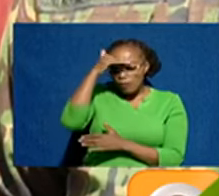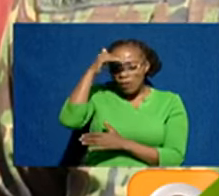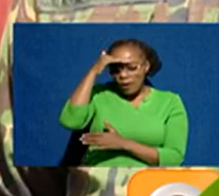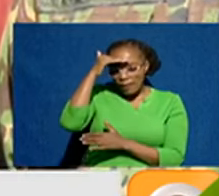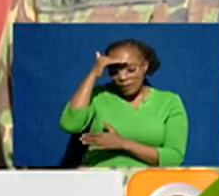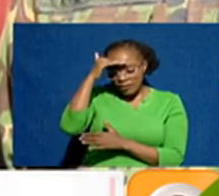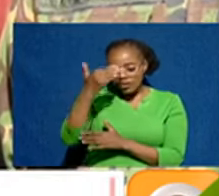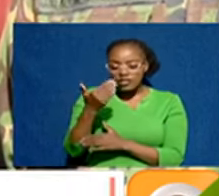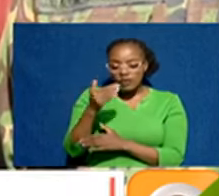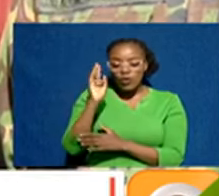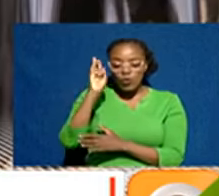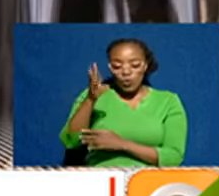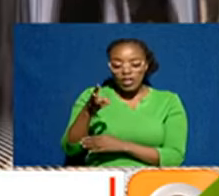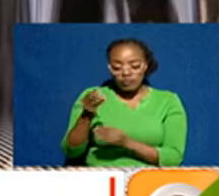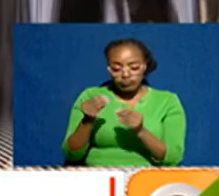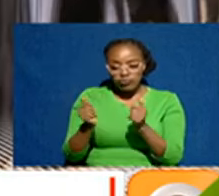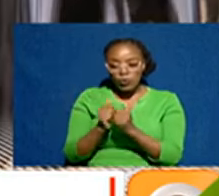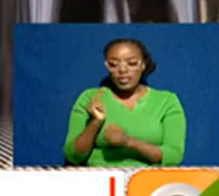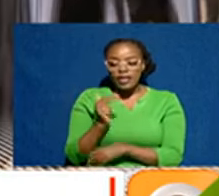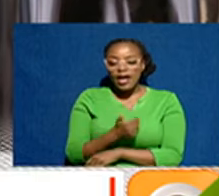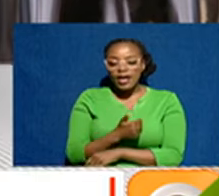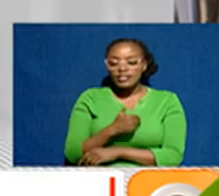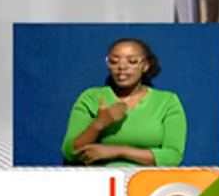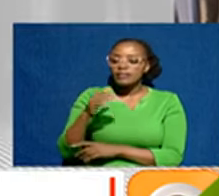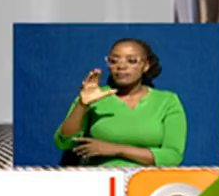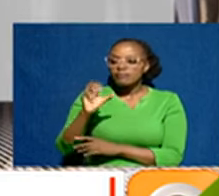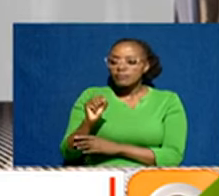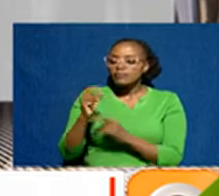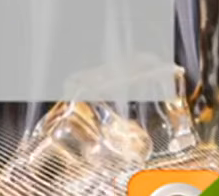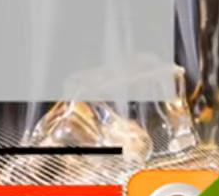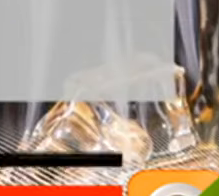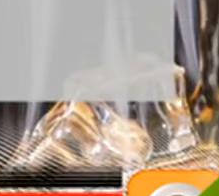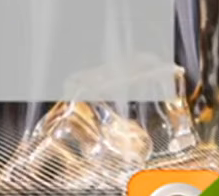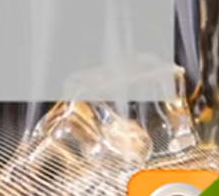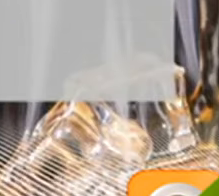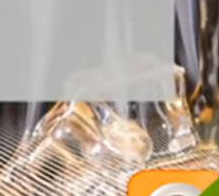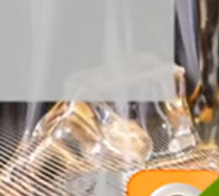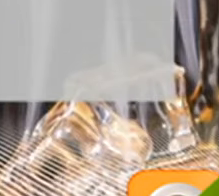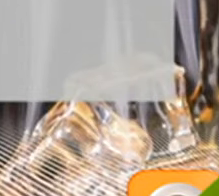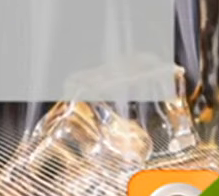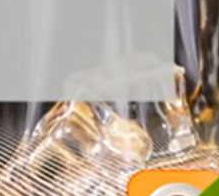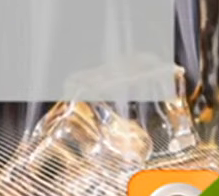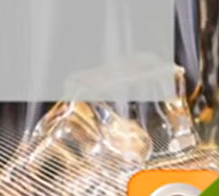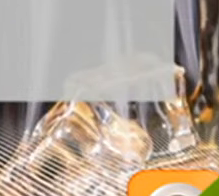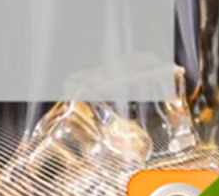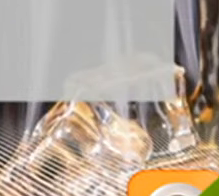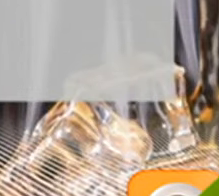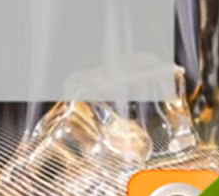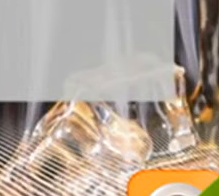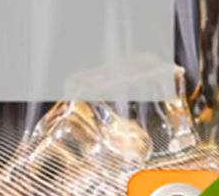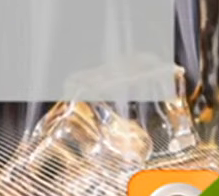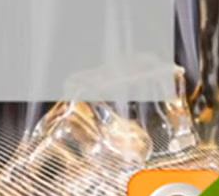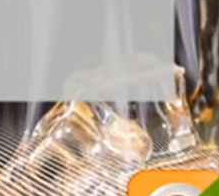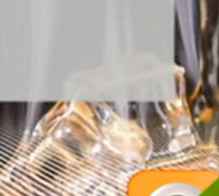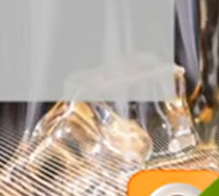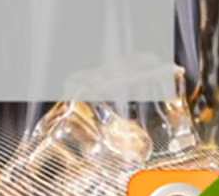has a date with us. Interior Ministry also announcing achievements in the battle against illicit brews with